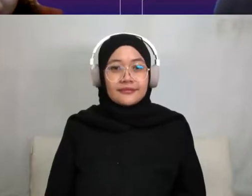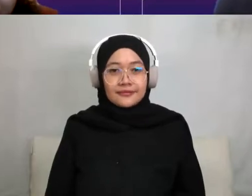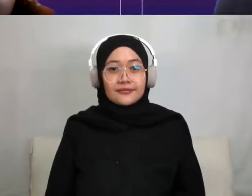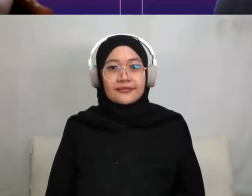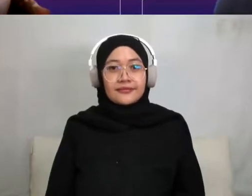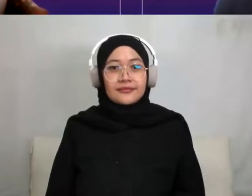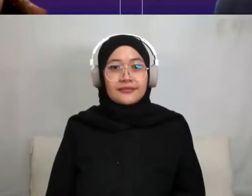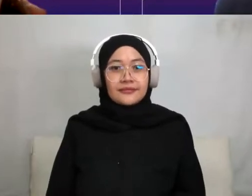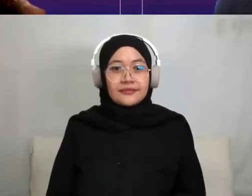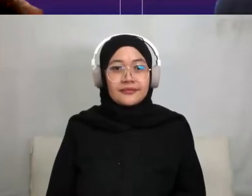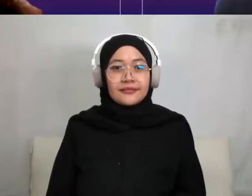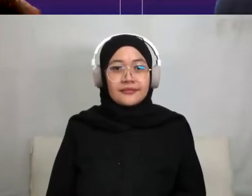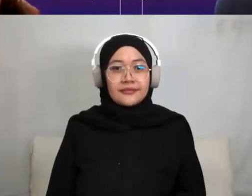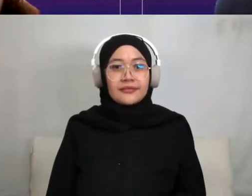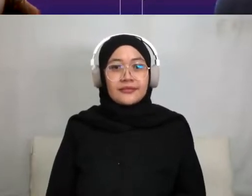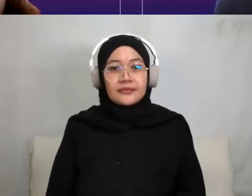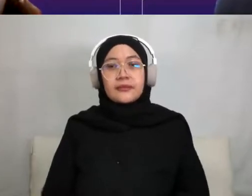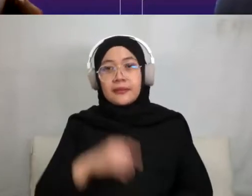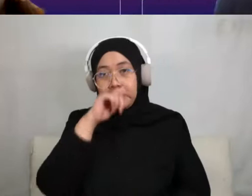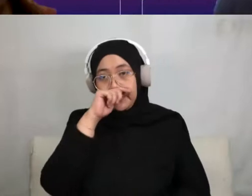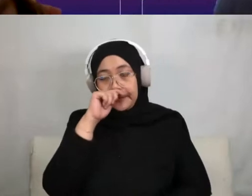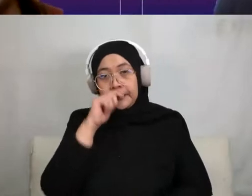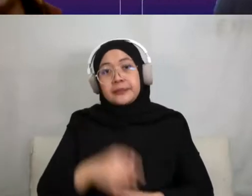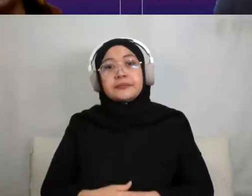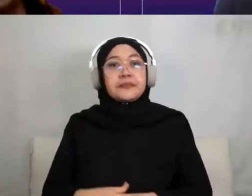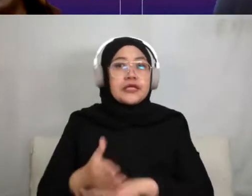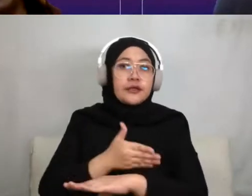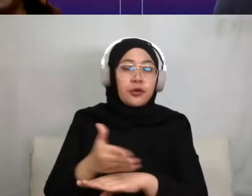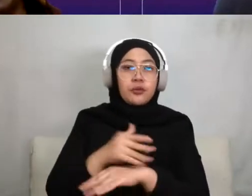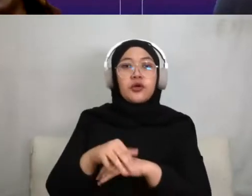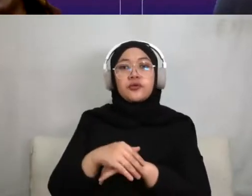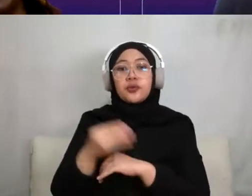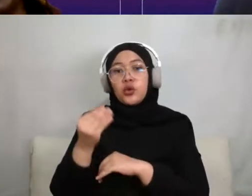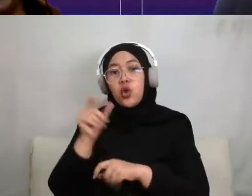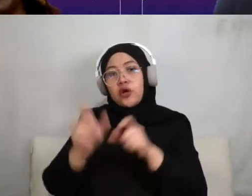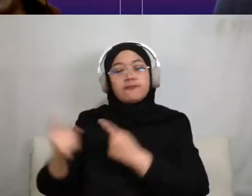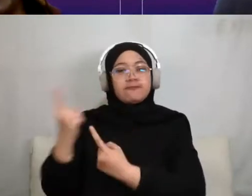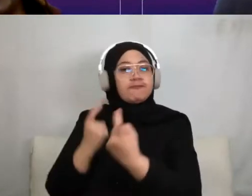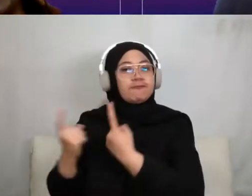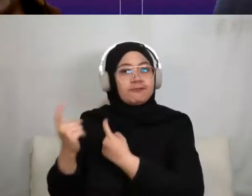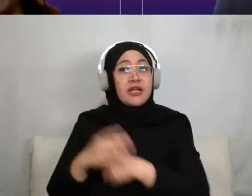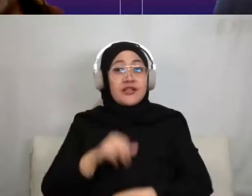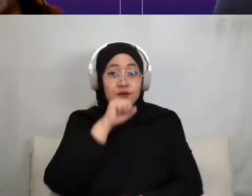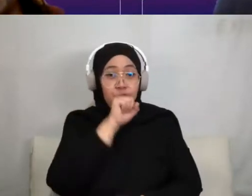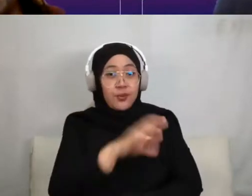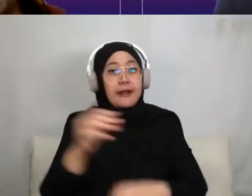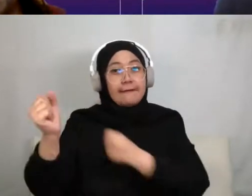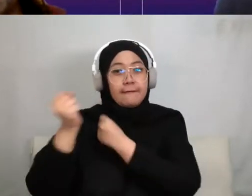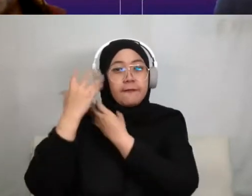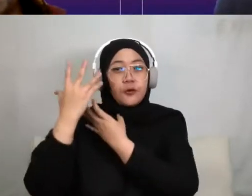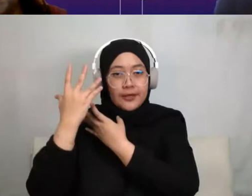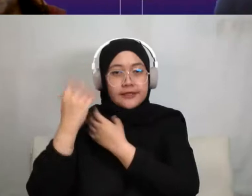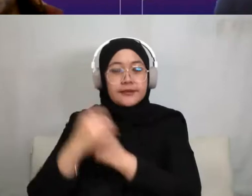meantime, let people ask the question. I wanted to convey some information here. If it is possible,